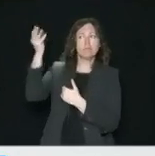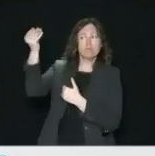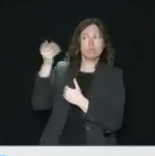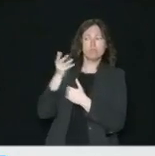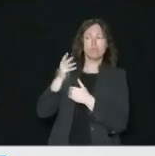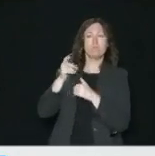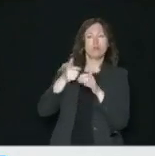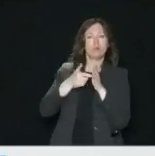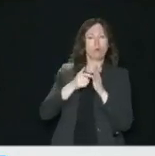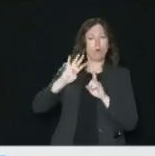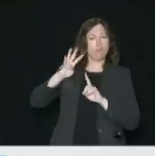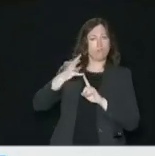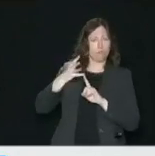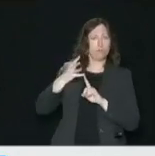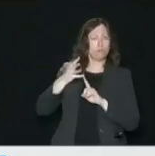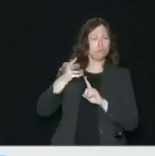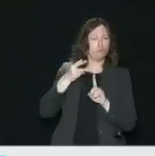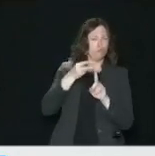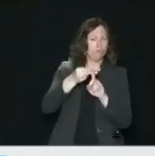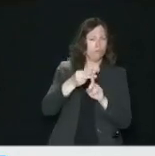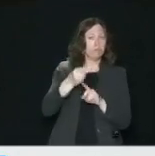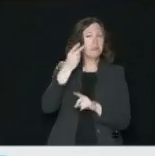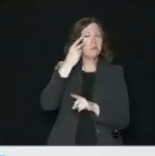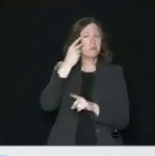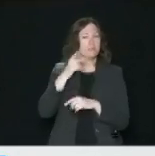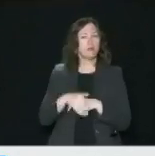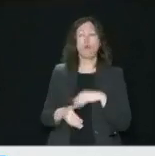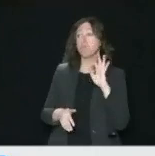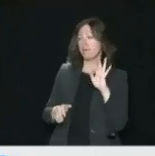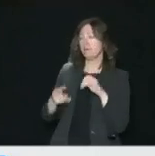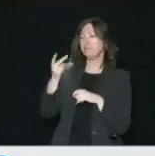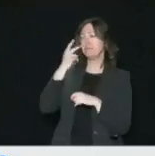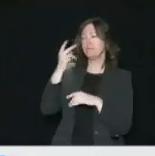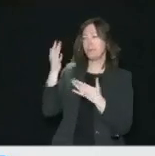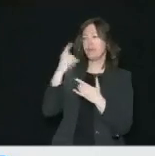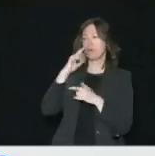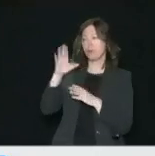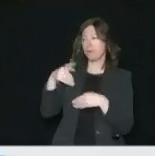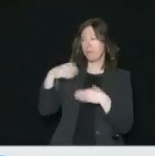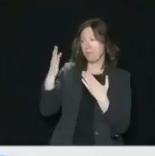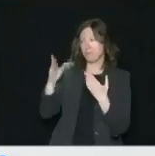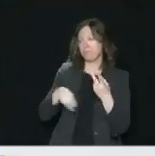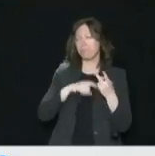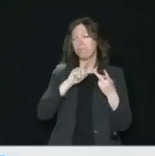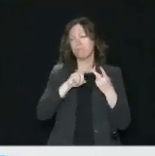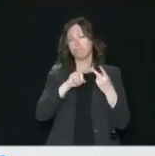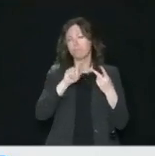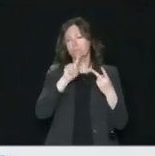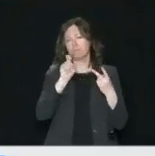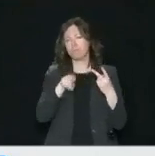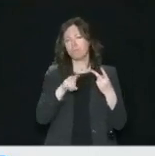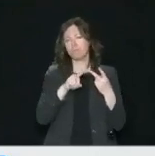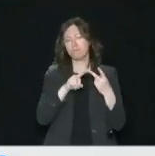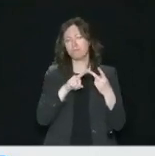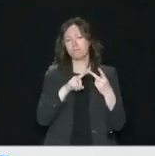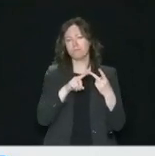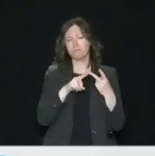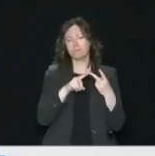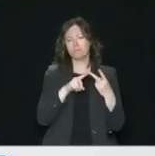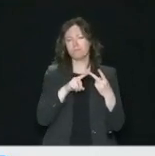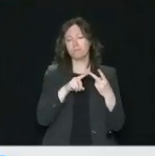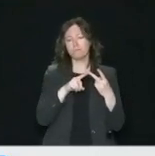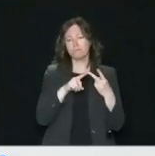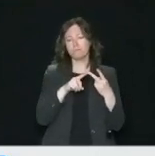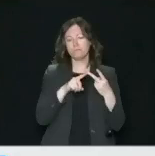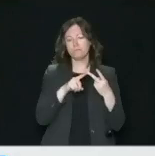COVID-19 continues to challenge us, and it impacts us differently depending on our circumstances.